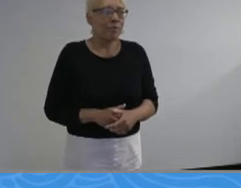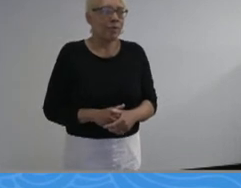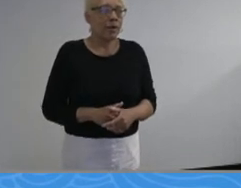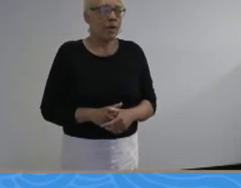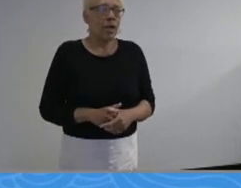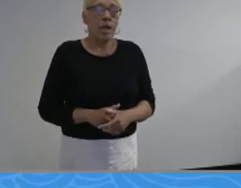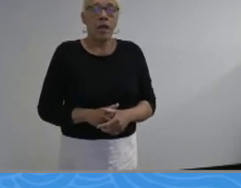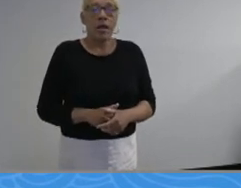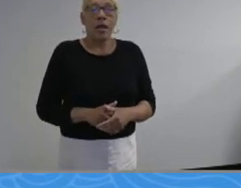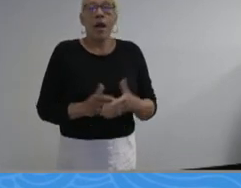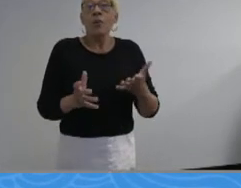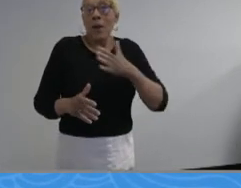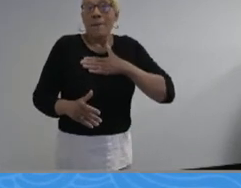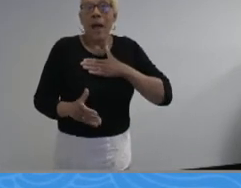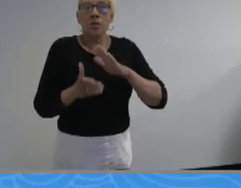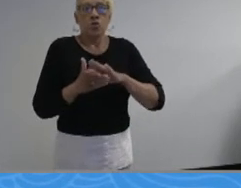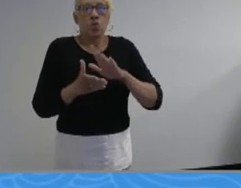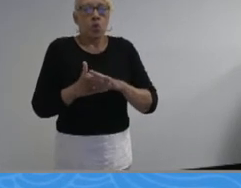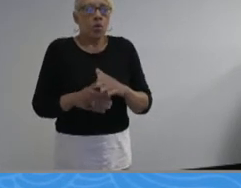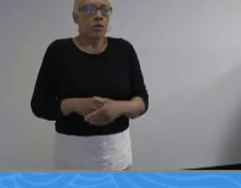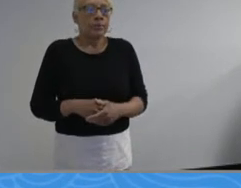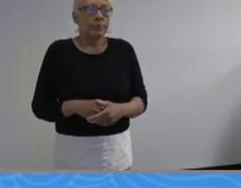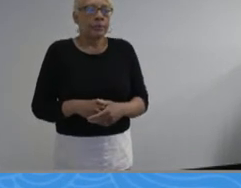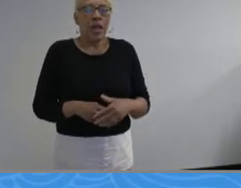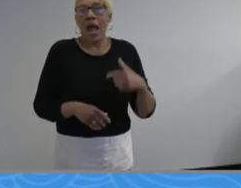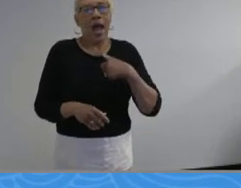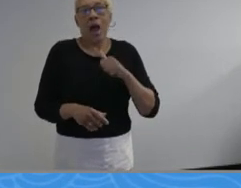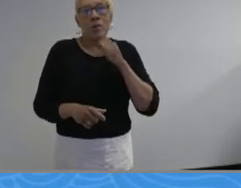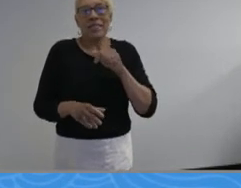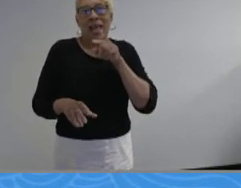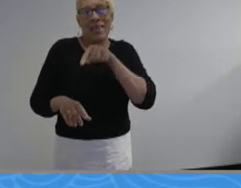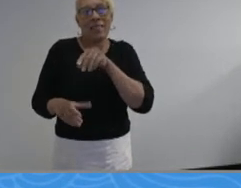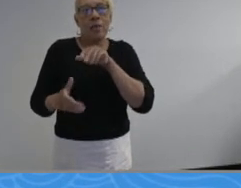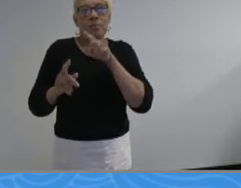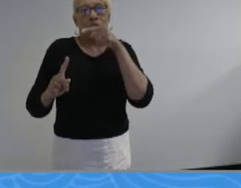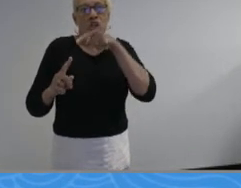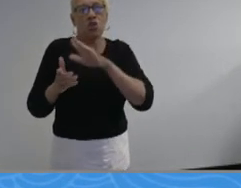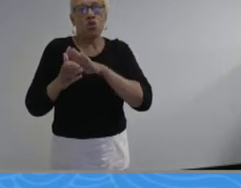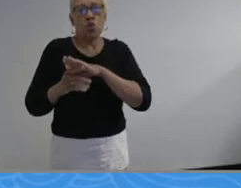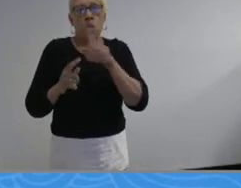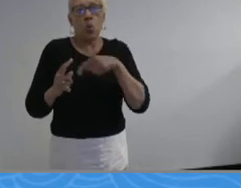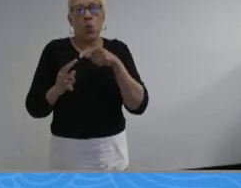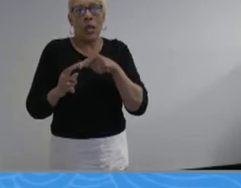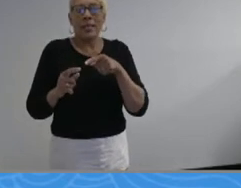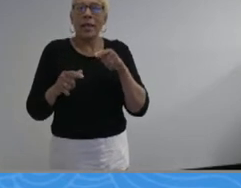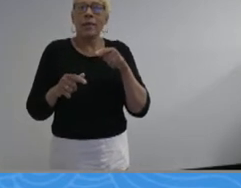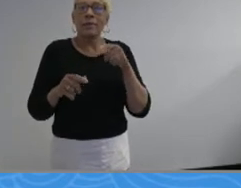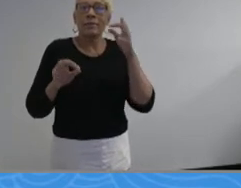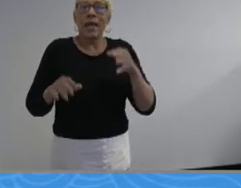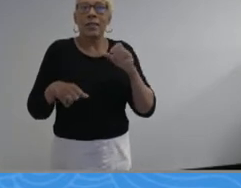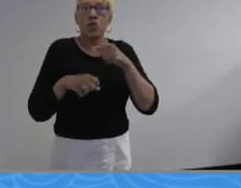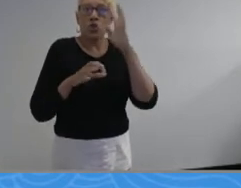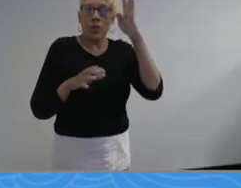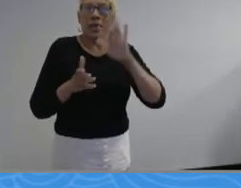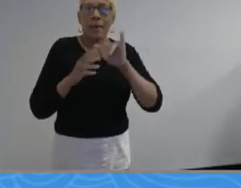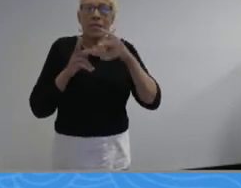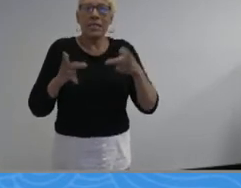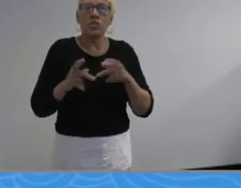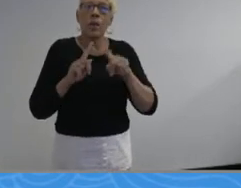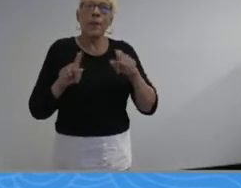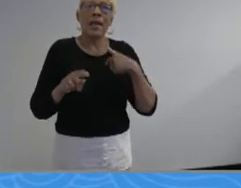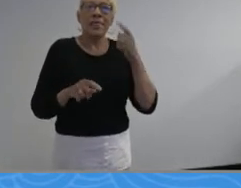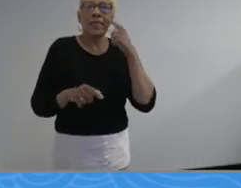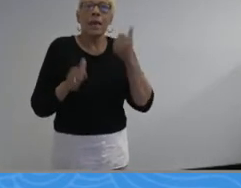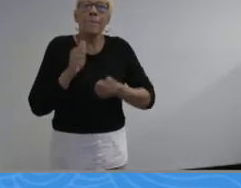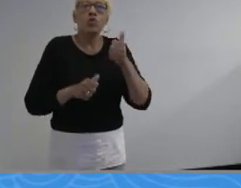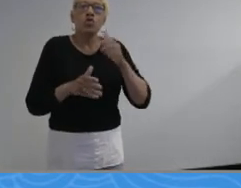my school, I wasn't at this particular school when the decision was made to create this position, but I think most of our schools are dealing with the